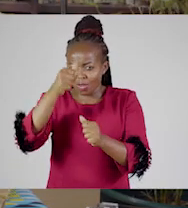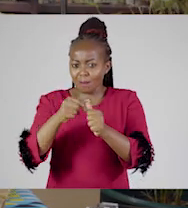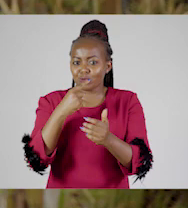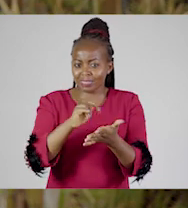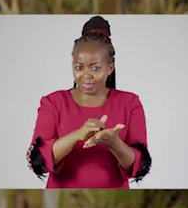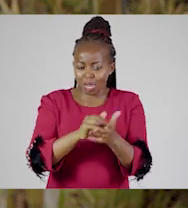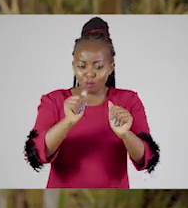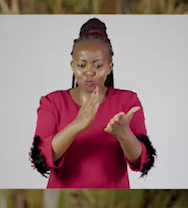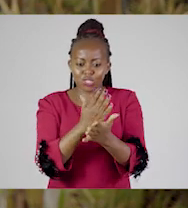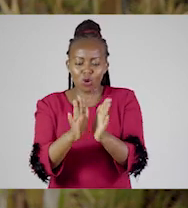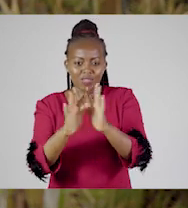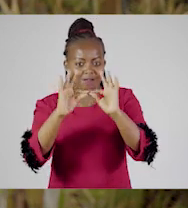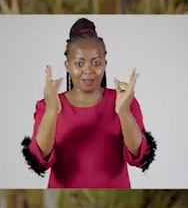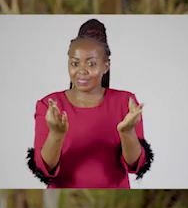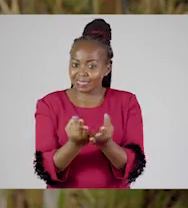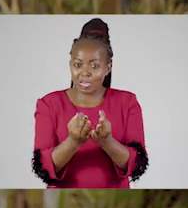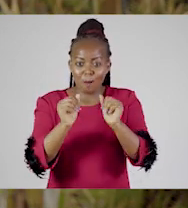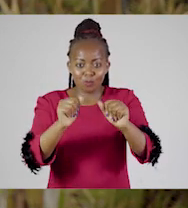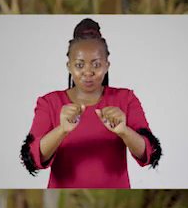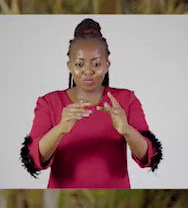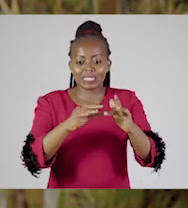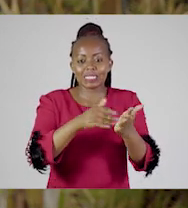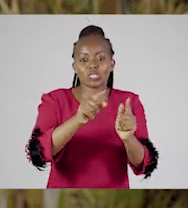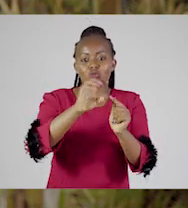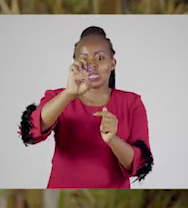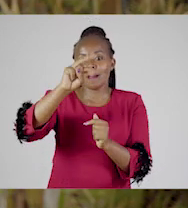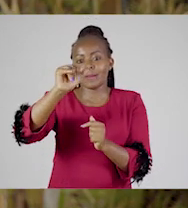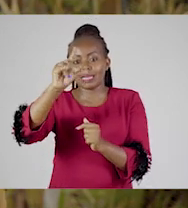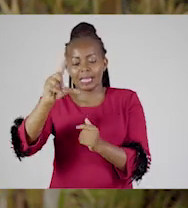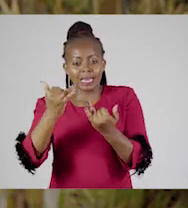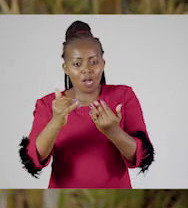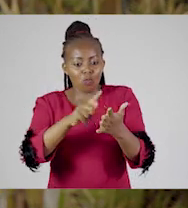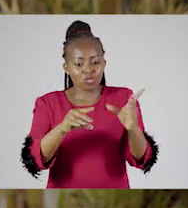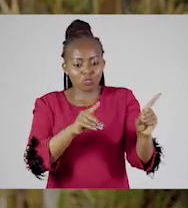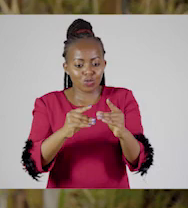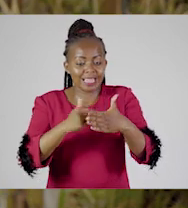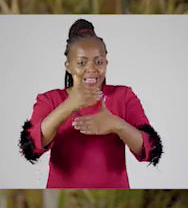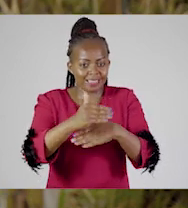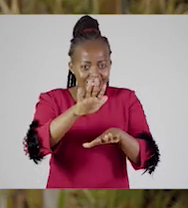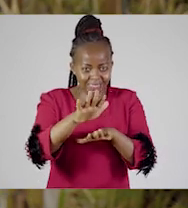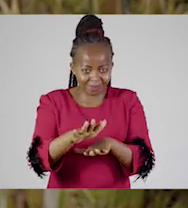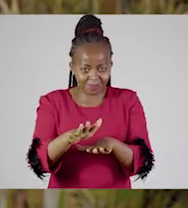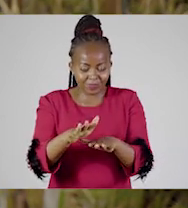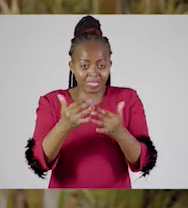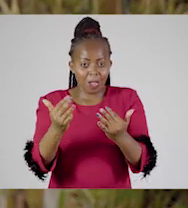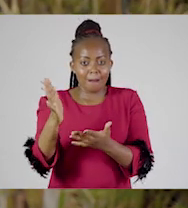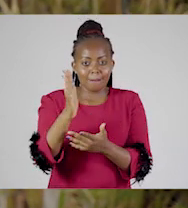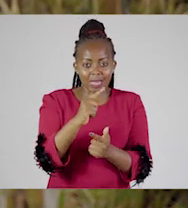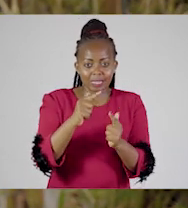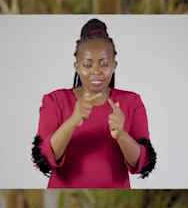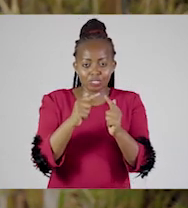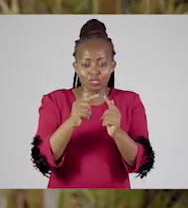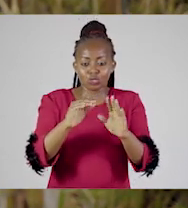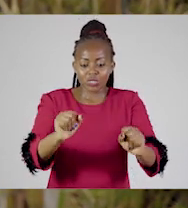we said that you can share them with family, you can put them on your email. So this is what we're going to be doing in the next step. We'll be backing up